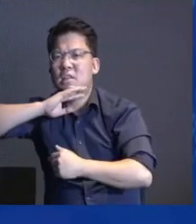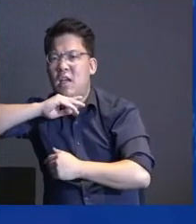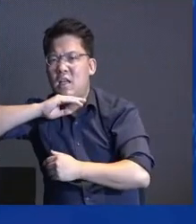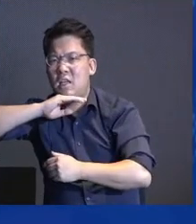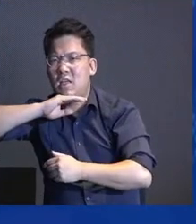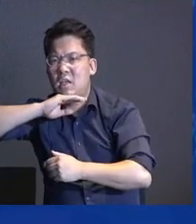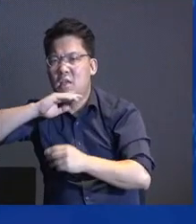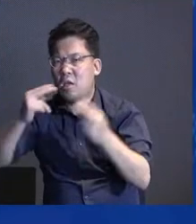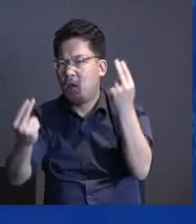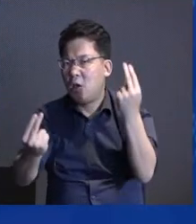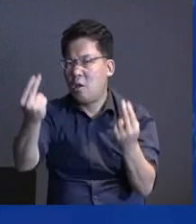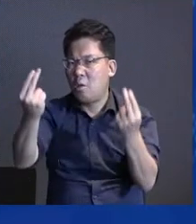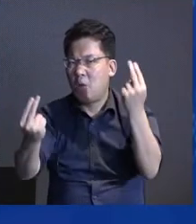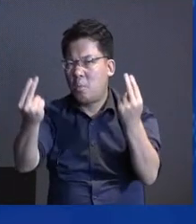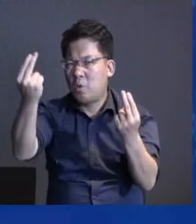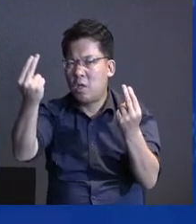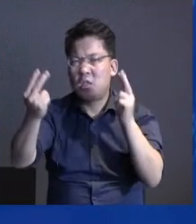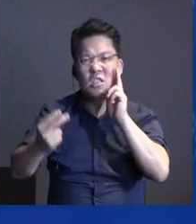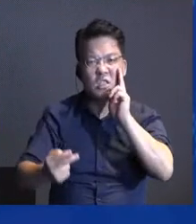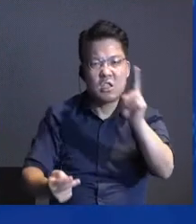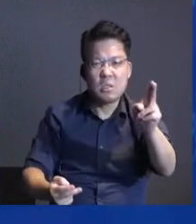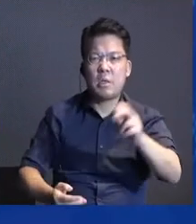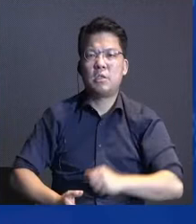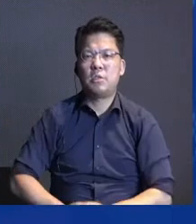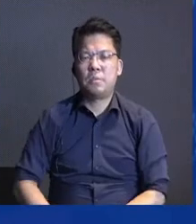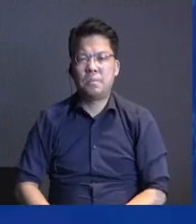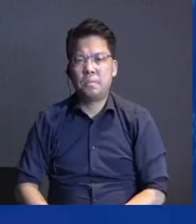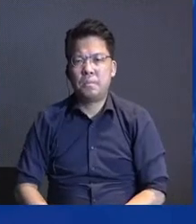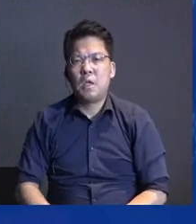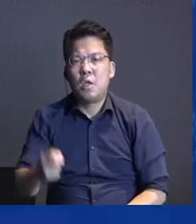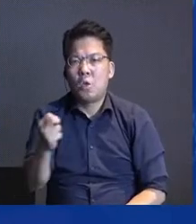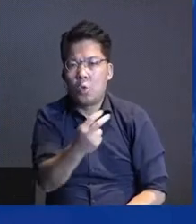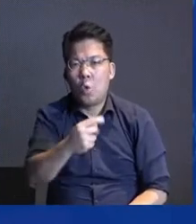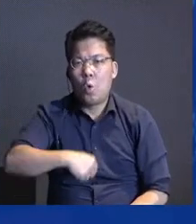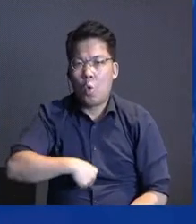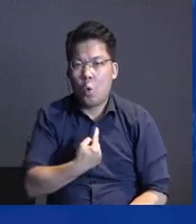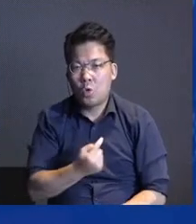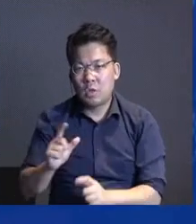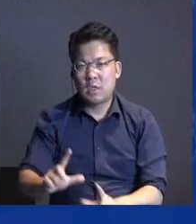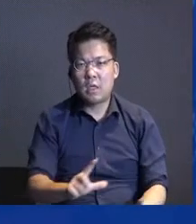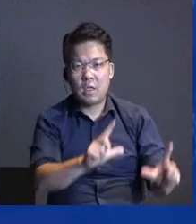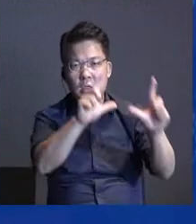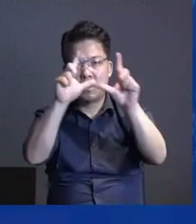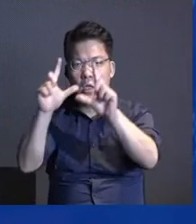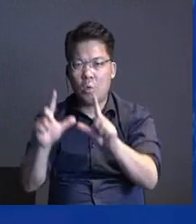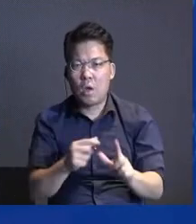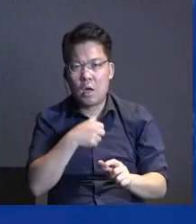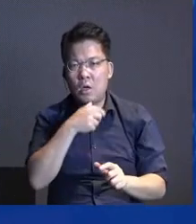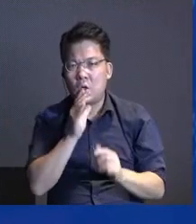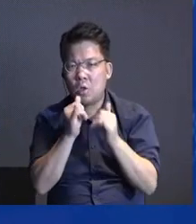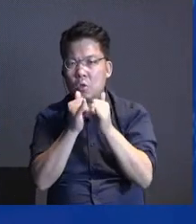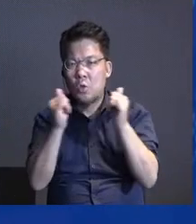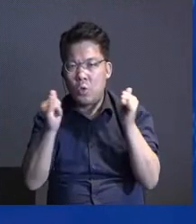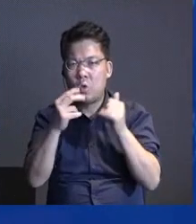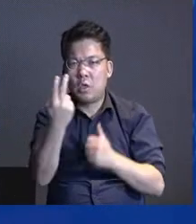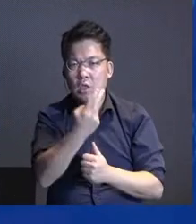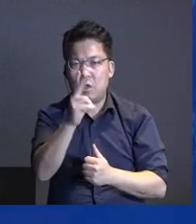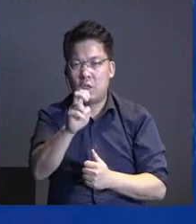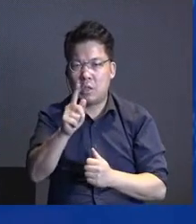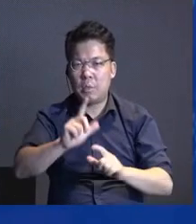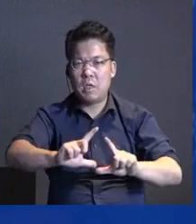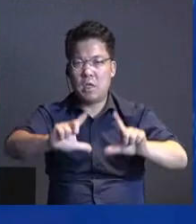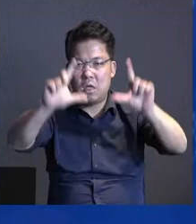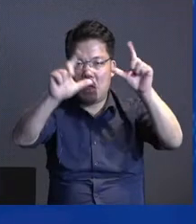On the top of that, the number of older people living alone is 1.67 million as of 2021, accounting for